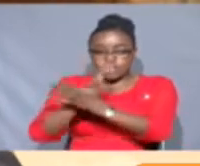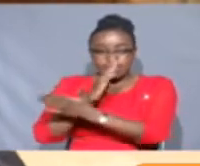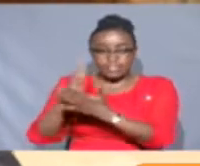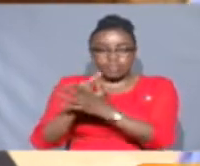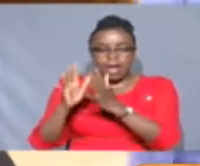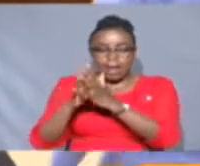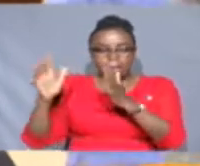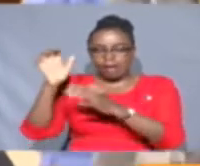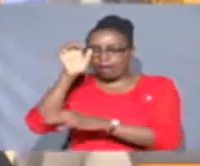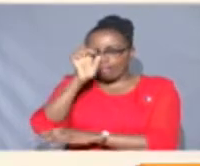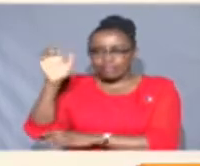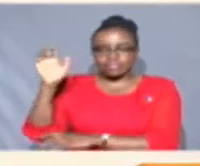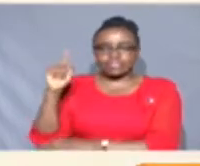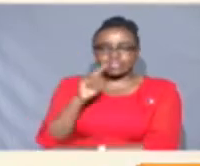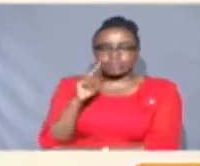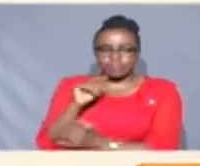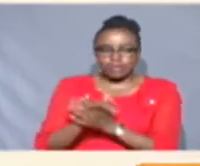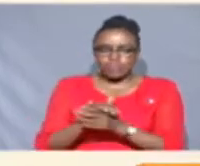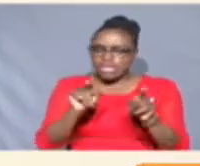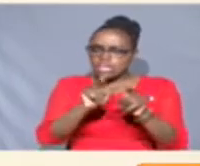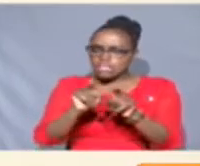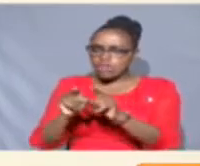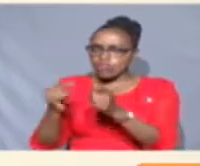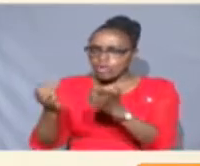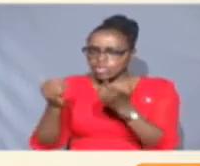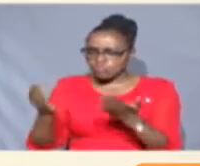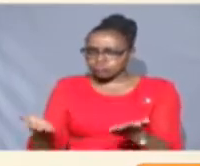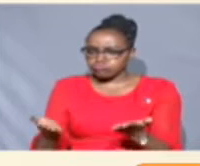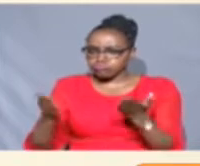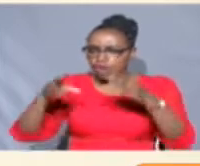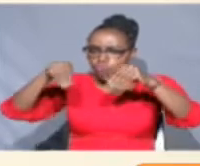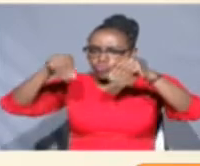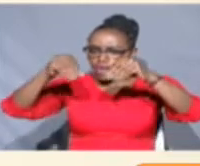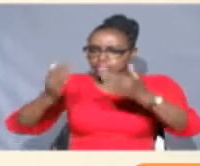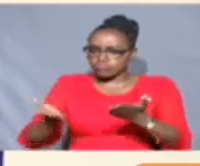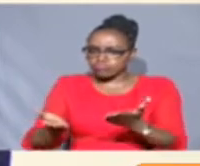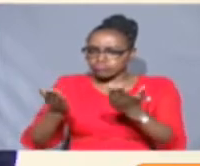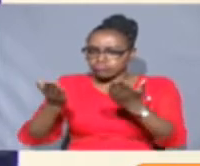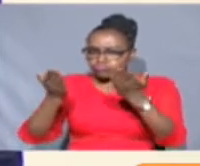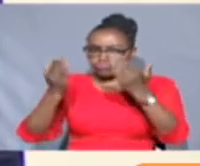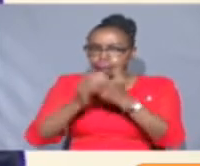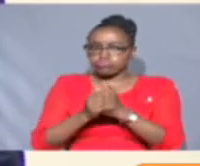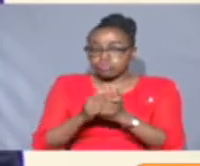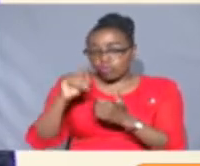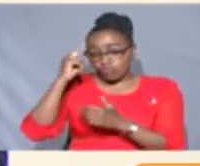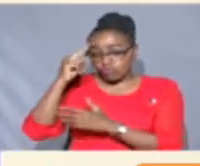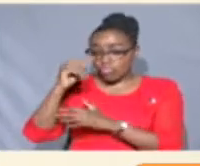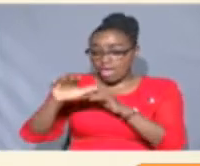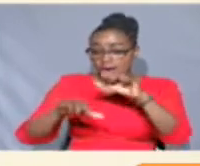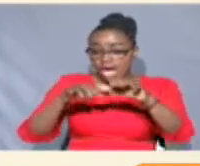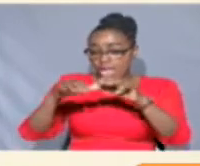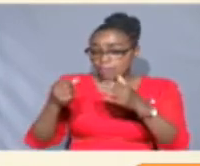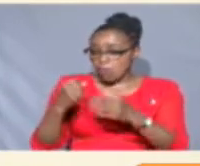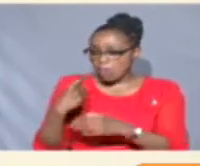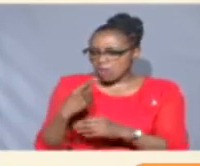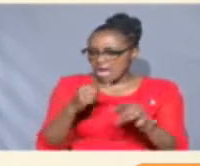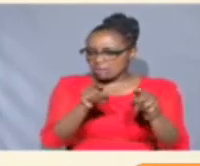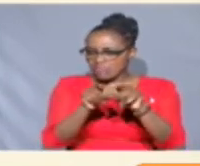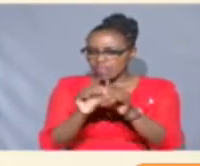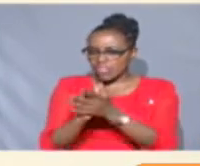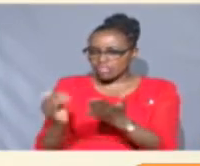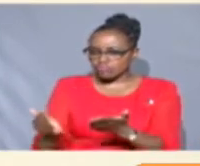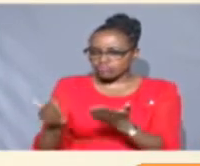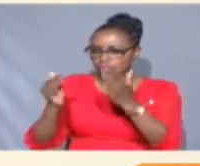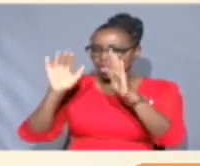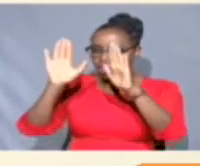largely neglected. We also need to enhance quality improvements of the livestock and livestock products by scaling up extension